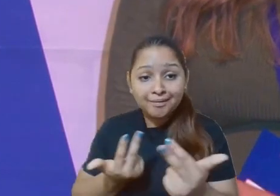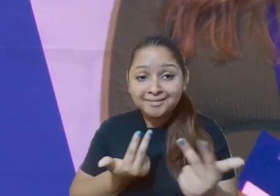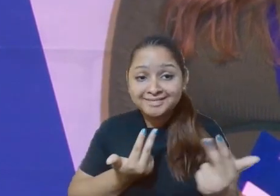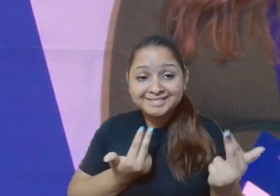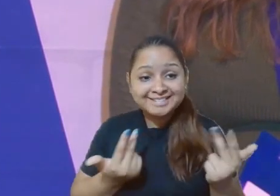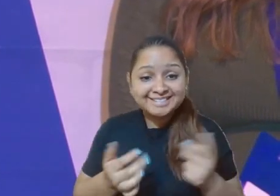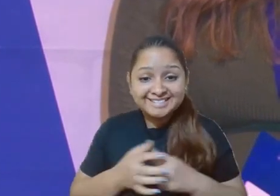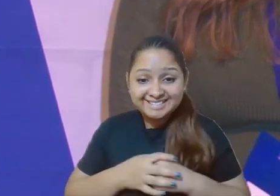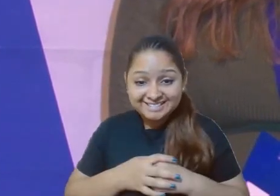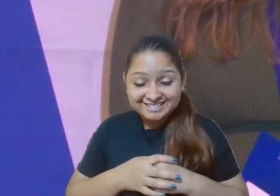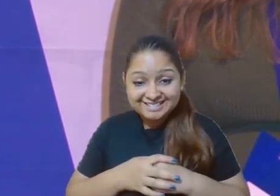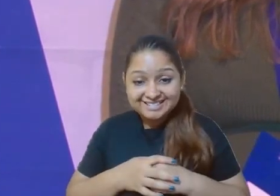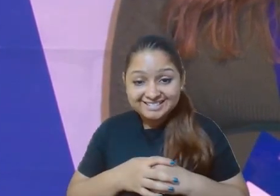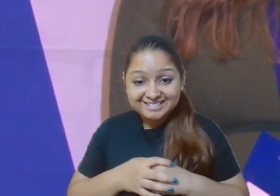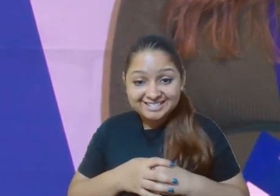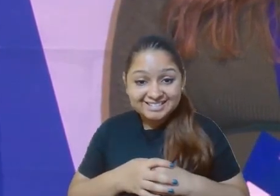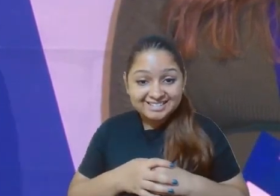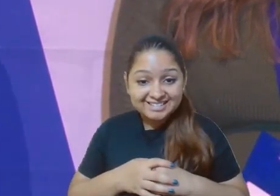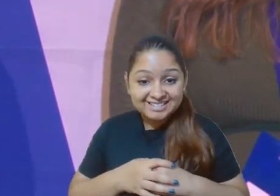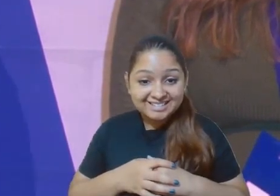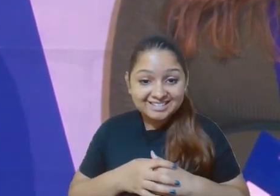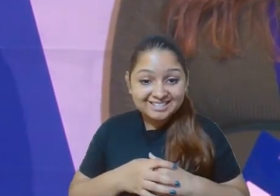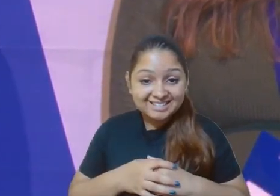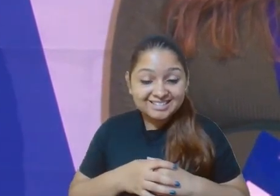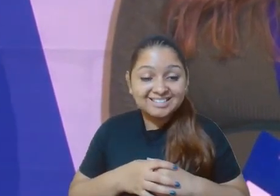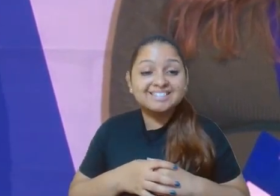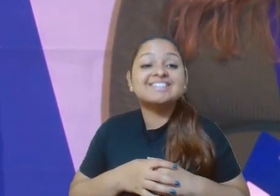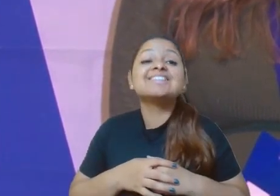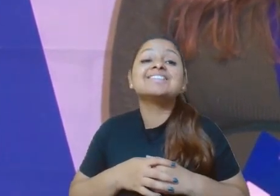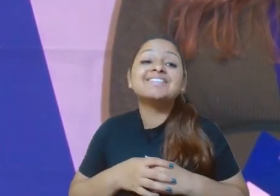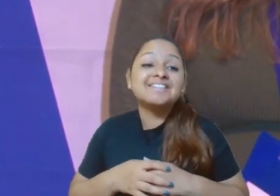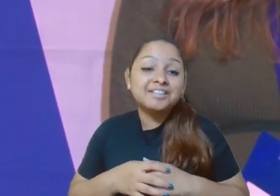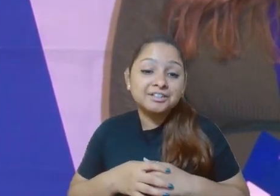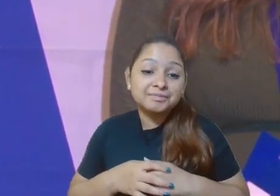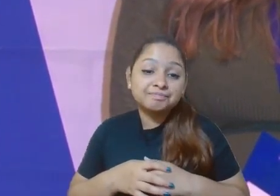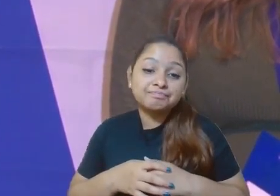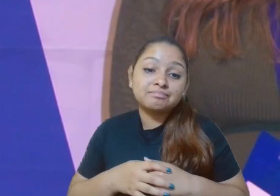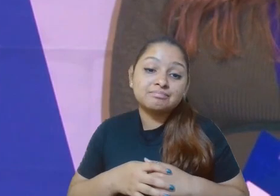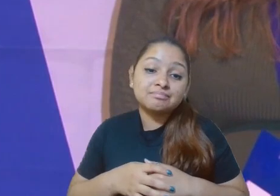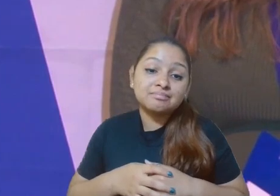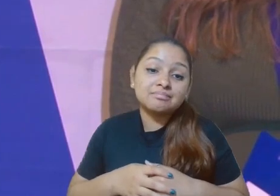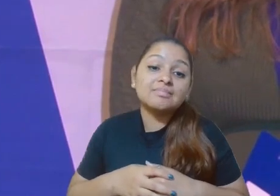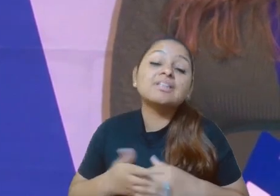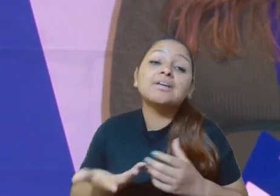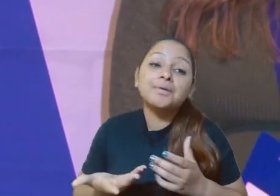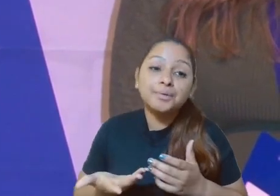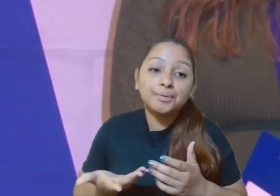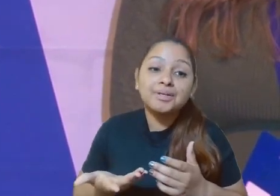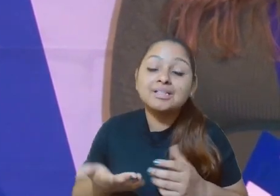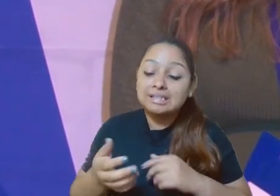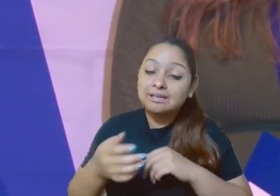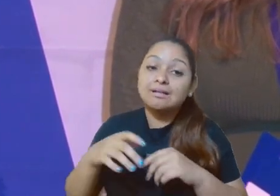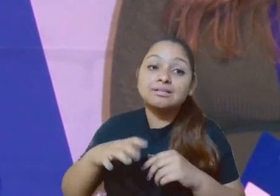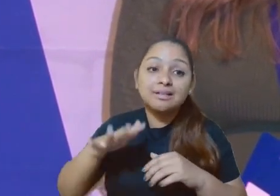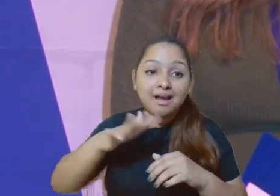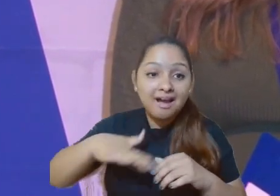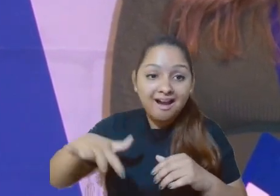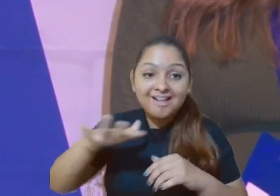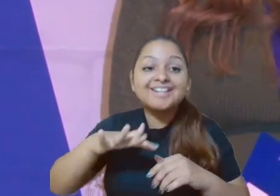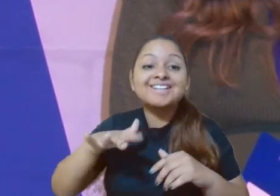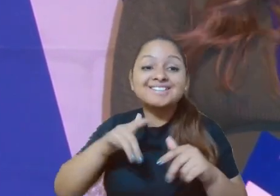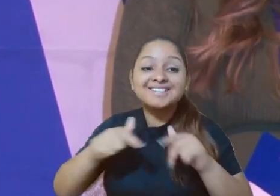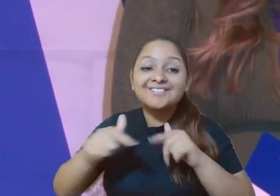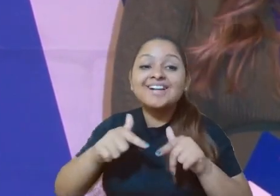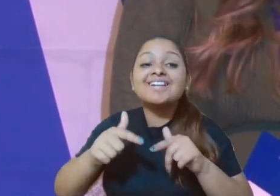you say that there are 7 problems in the corporate world, and 6 of them are in communication.